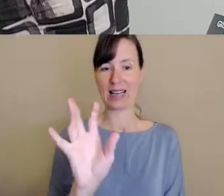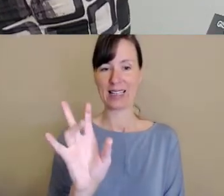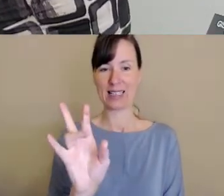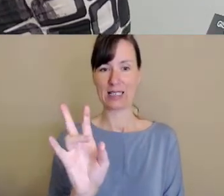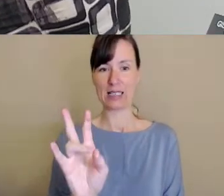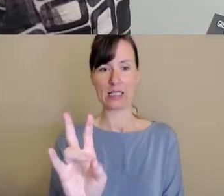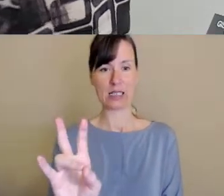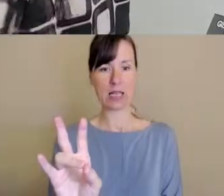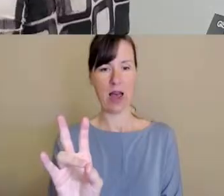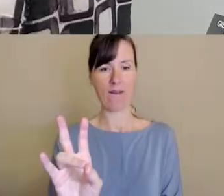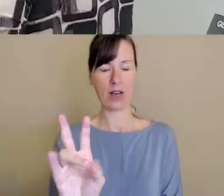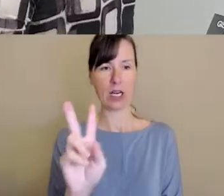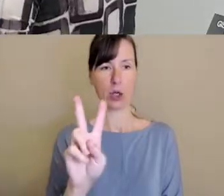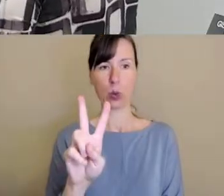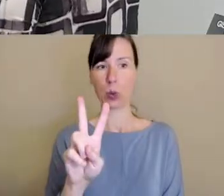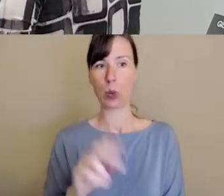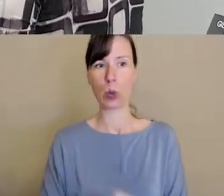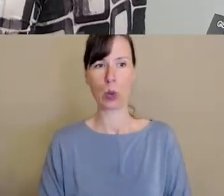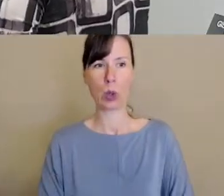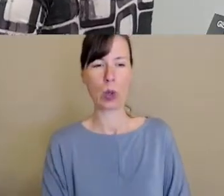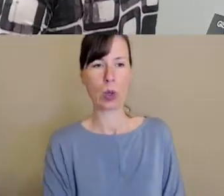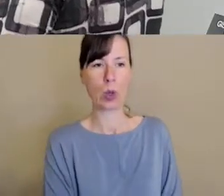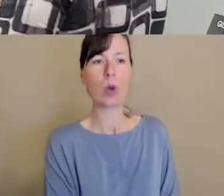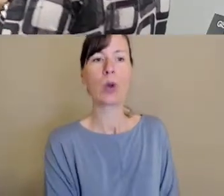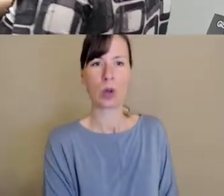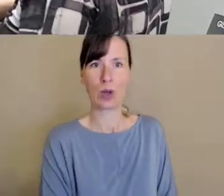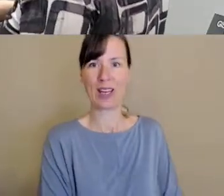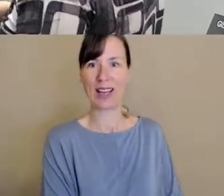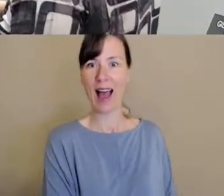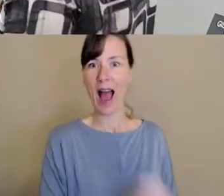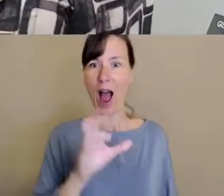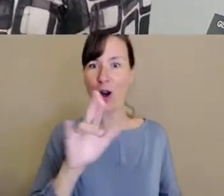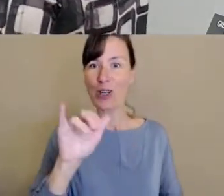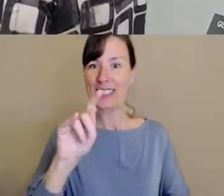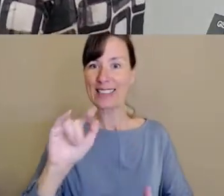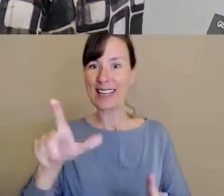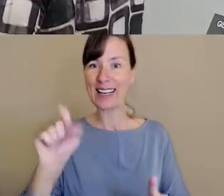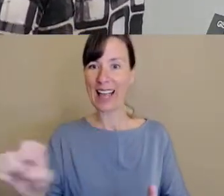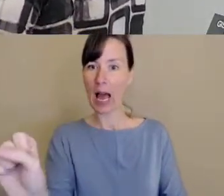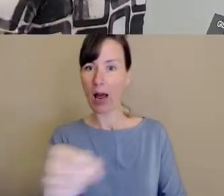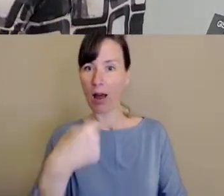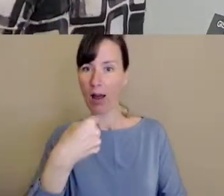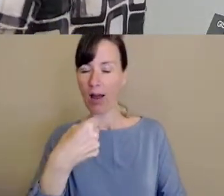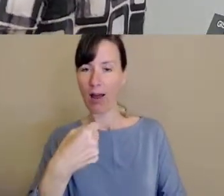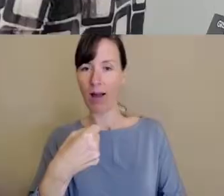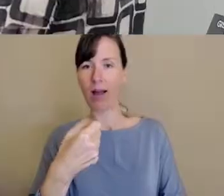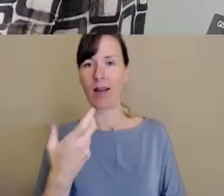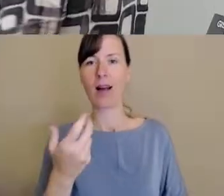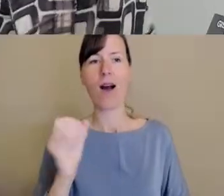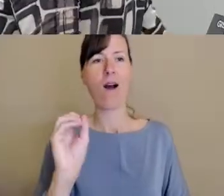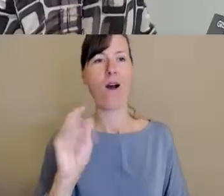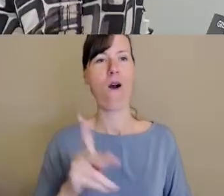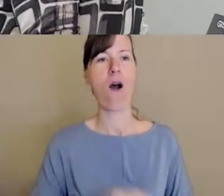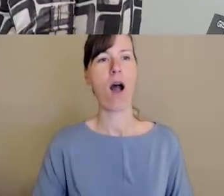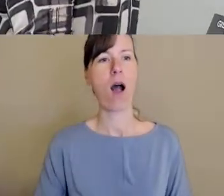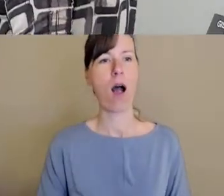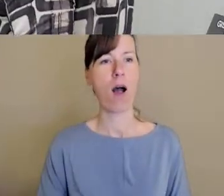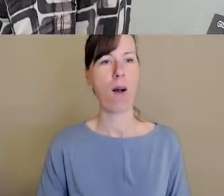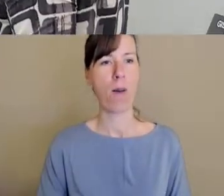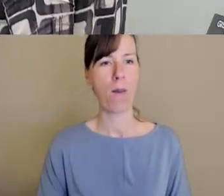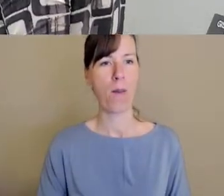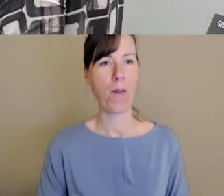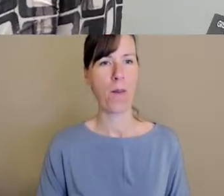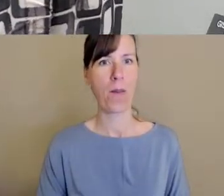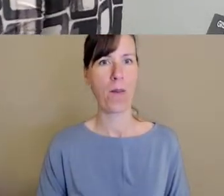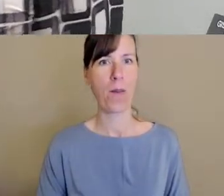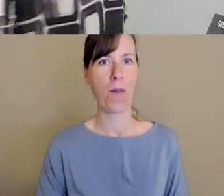1972. Crystal, can you turn the microphone on and turn around? Oh, my God. No, I mean the other way. Yes. So Can you turn around